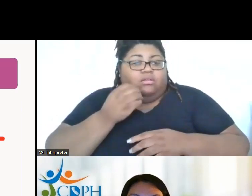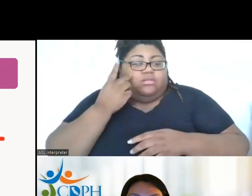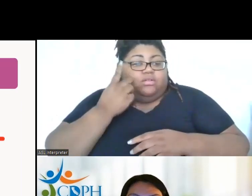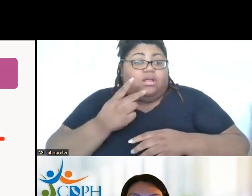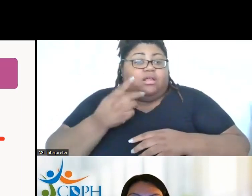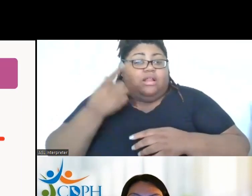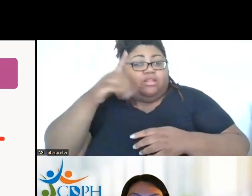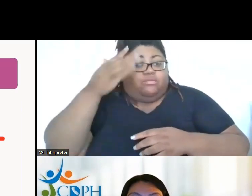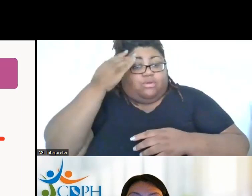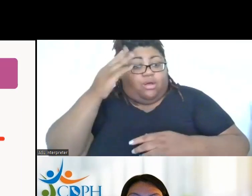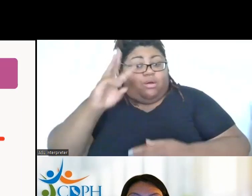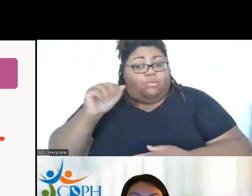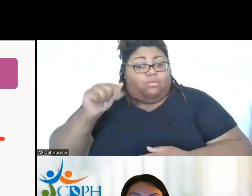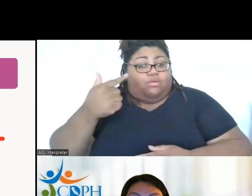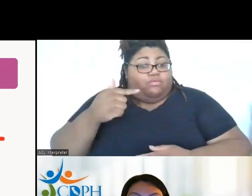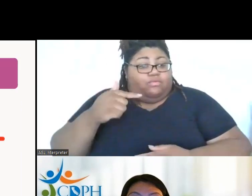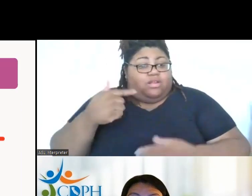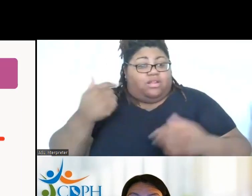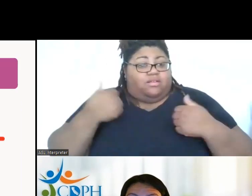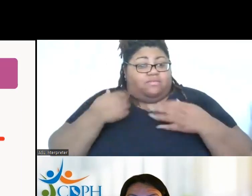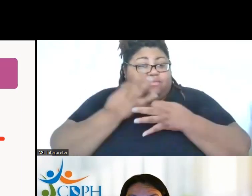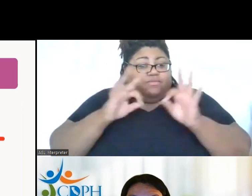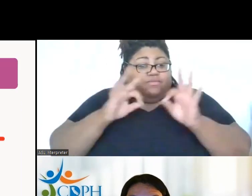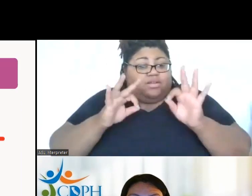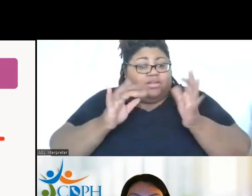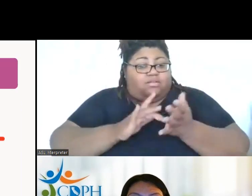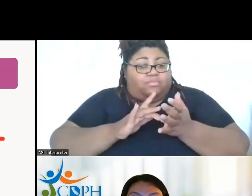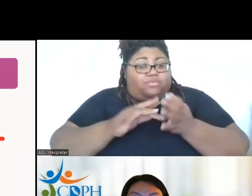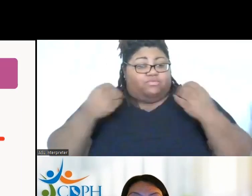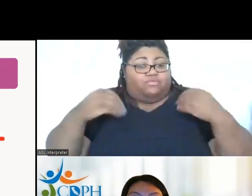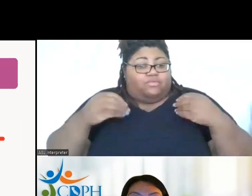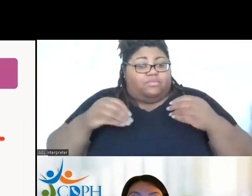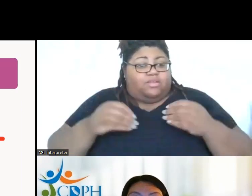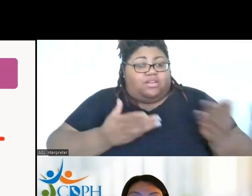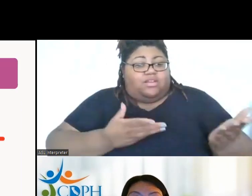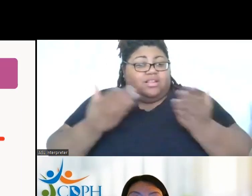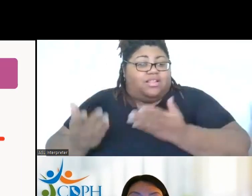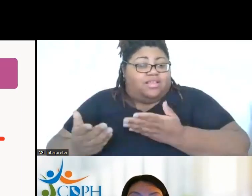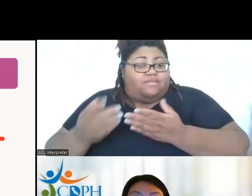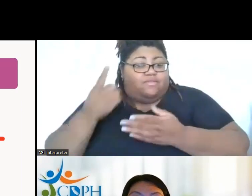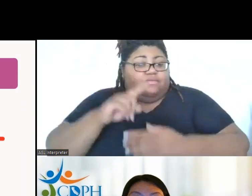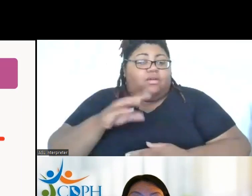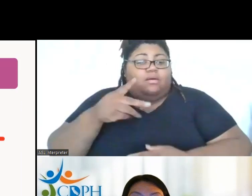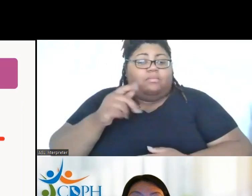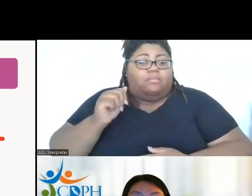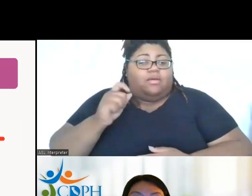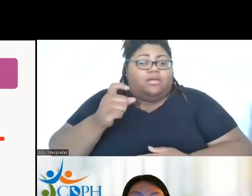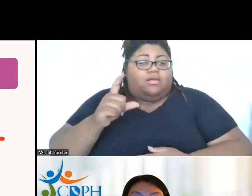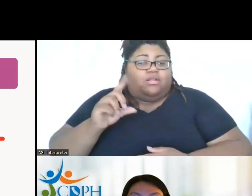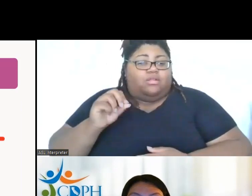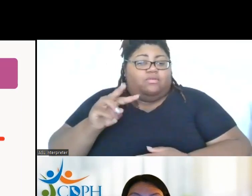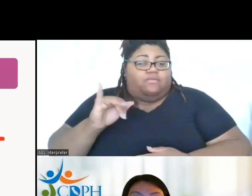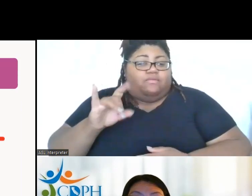Walgreens actually announced a free prescription delivery for Paxlovid, the pill. And they guarantee that anyone can